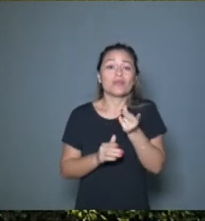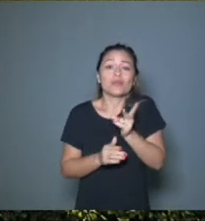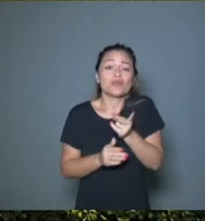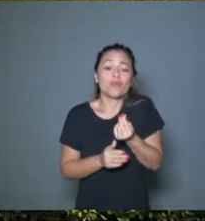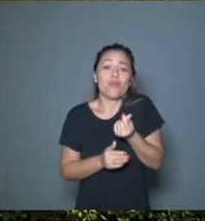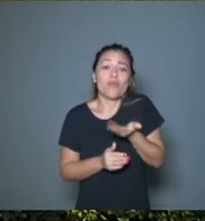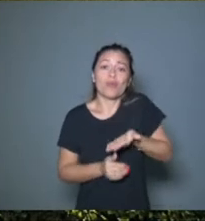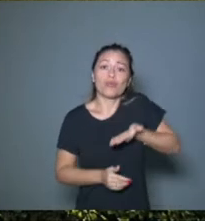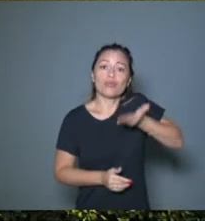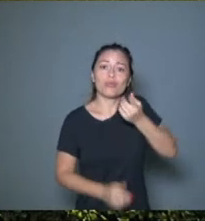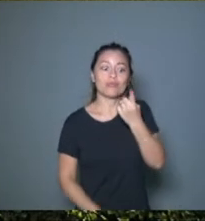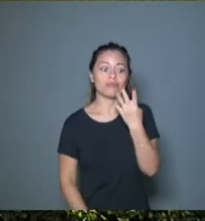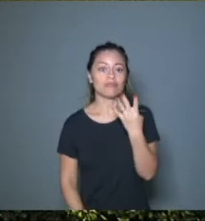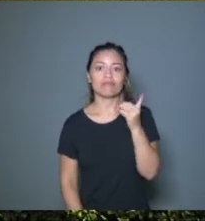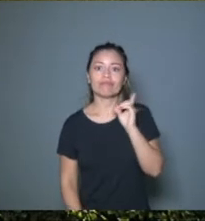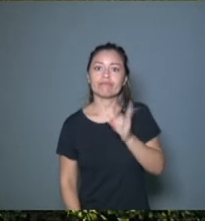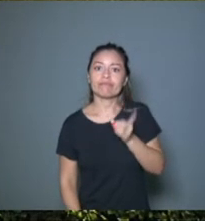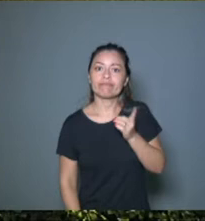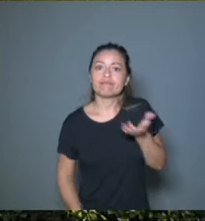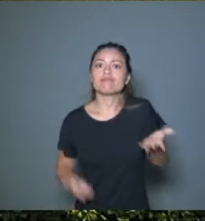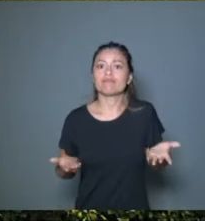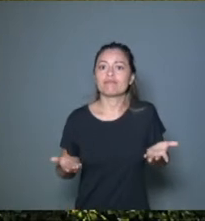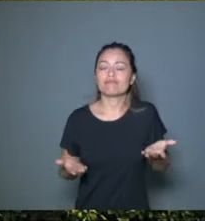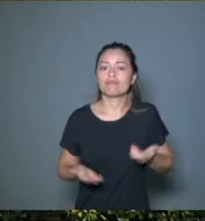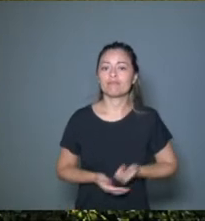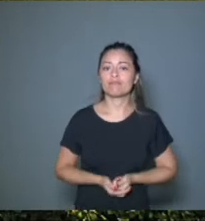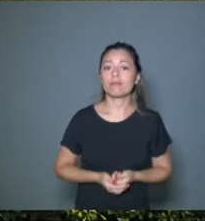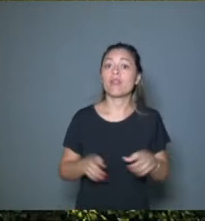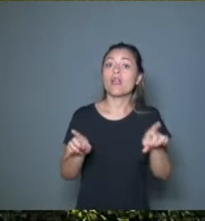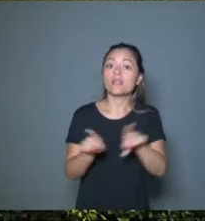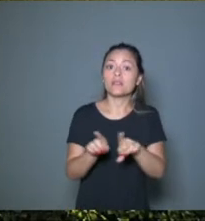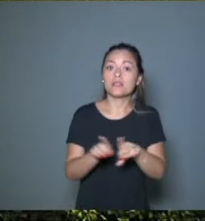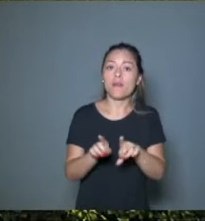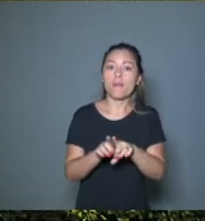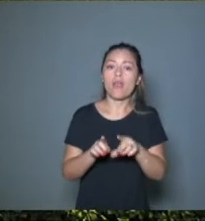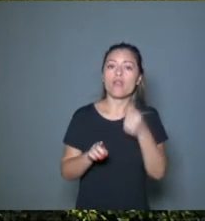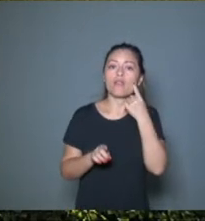prices today, but still high prices, $14 per bushel.